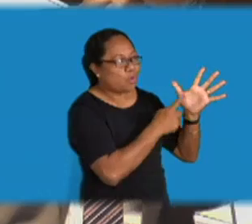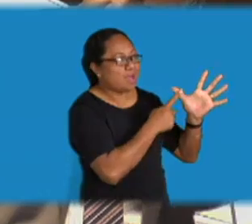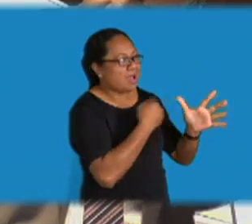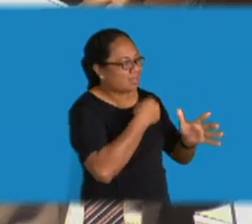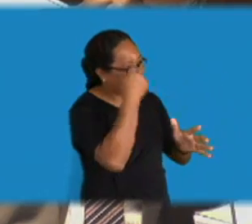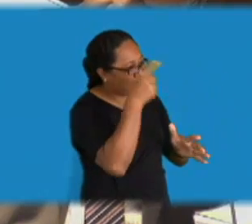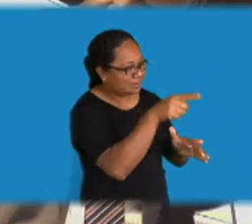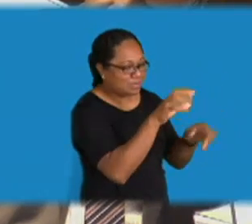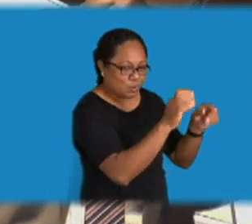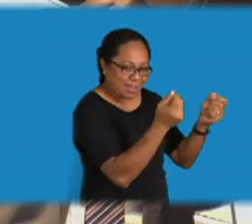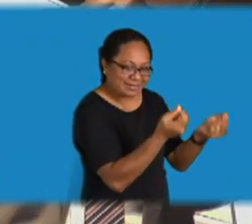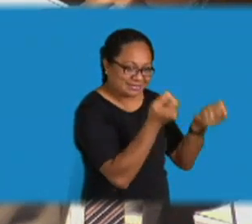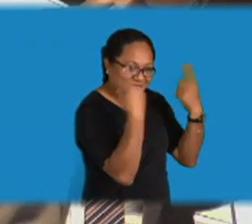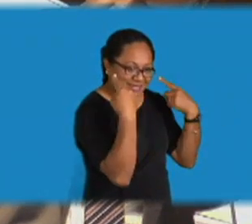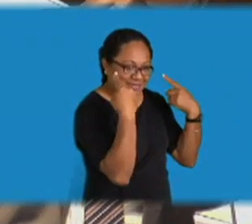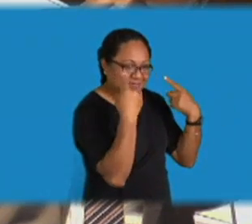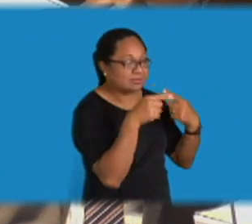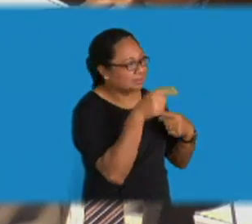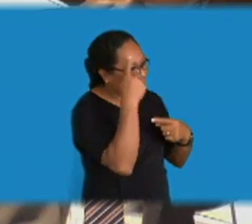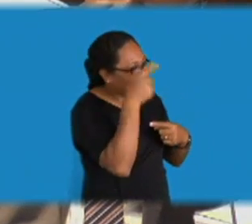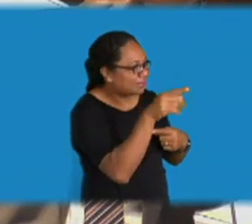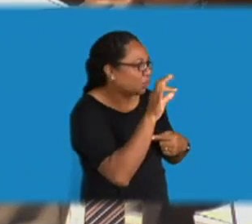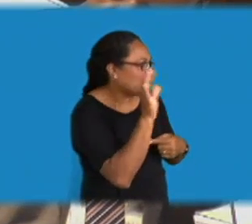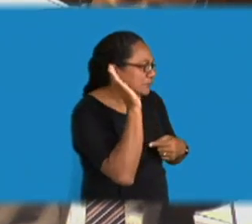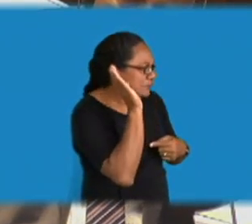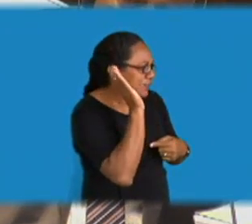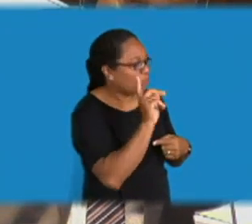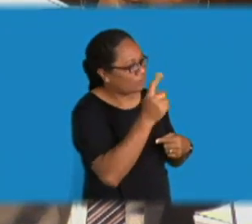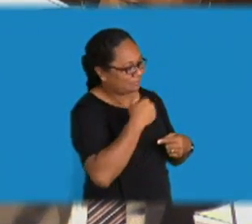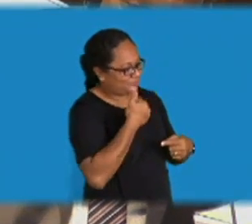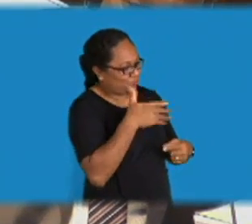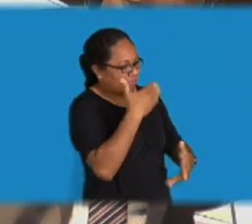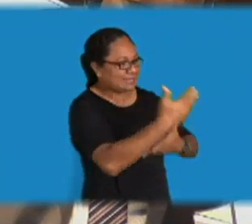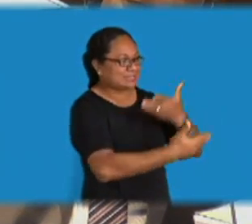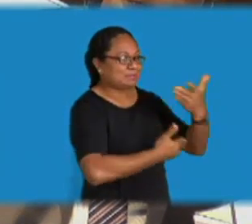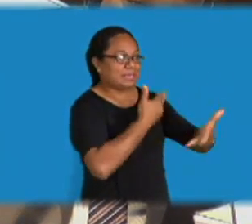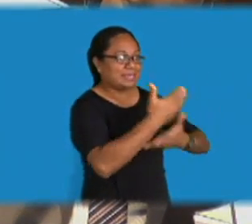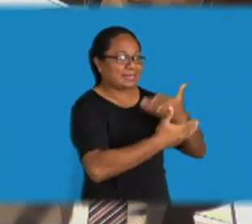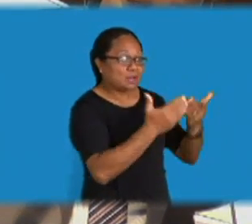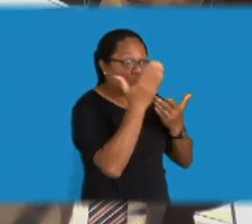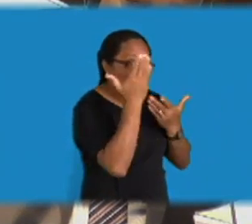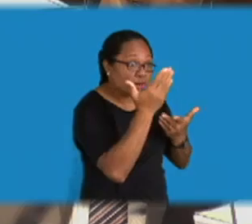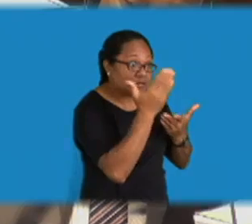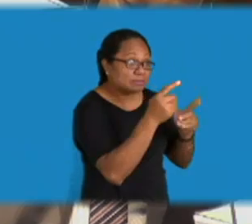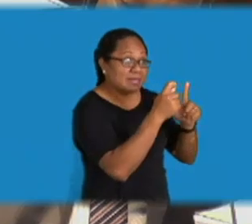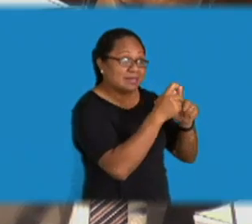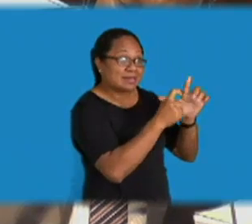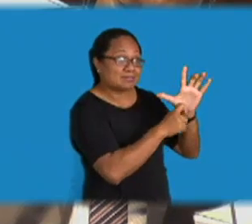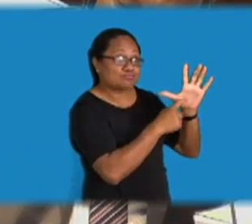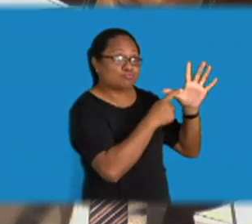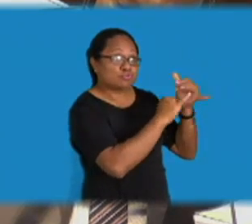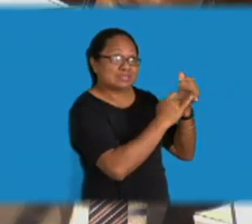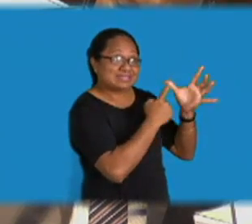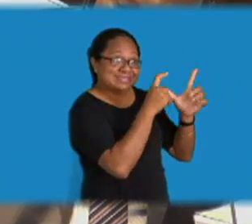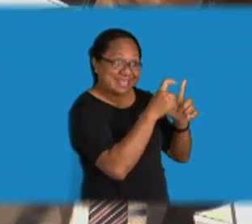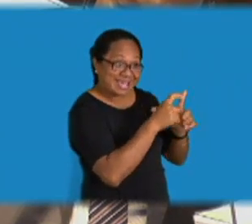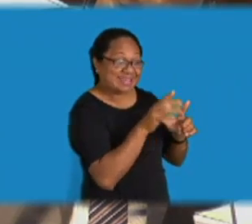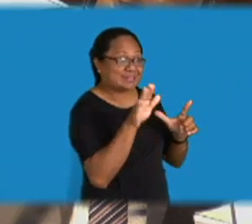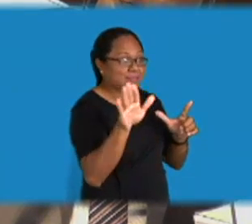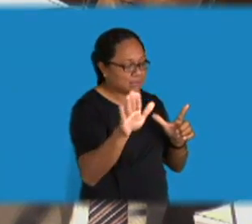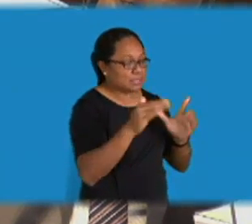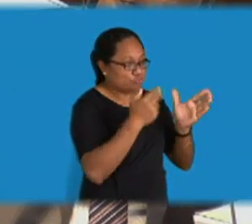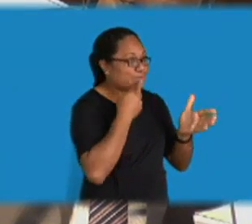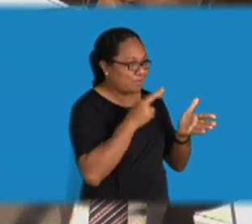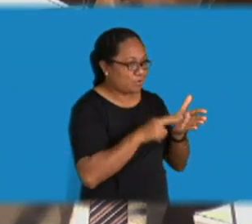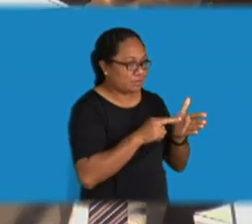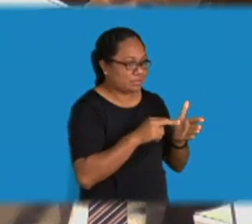nor does he seem to hear what has just been said. Madam Speaker, the Honorable Prasad, in his report as chairman, and I will use